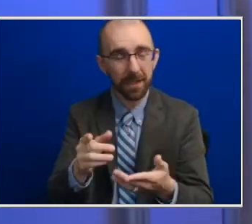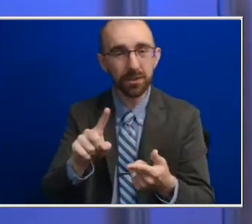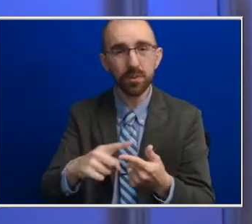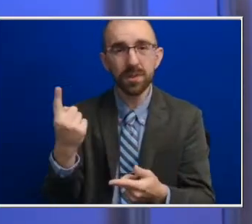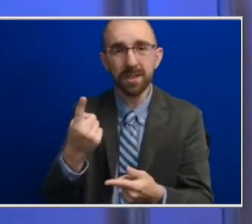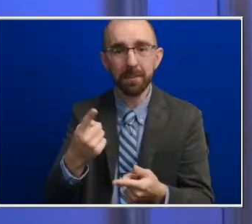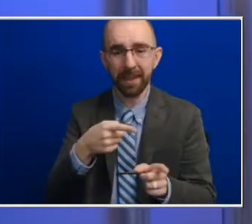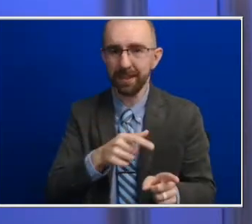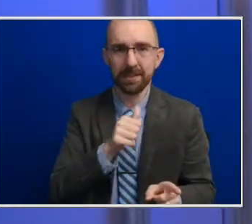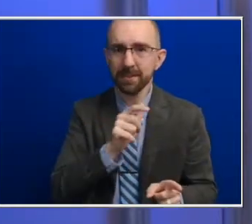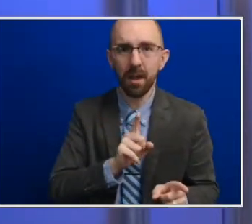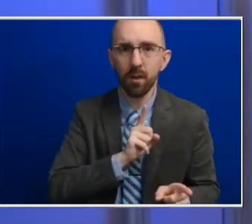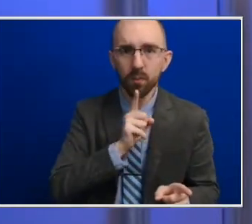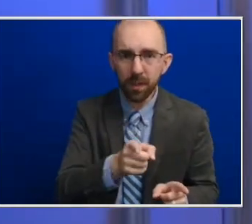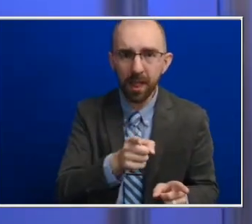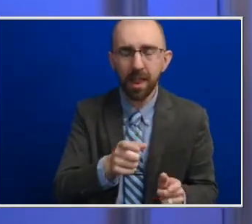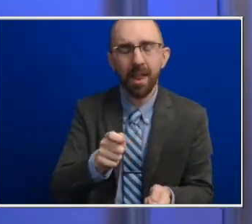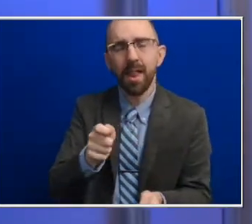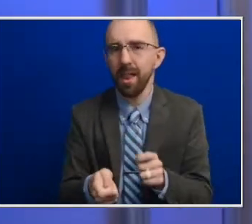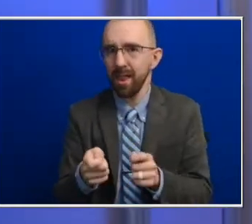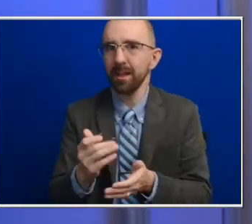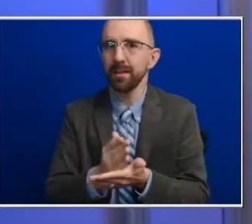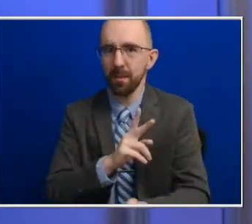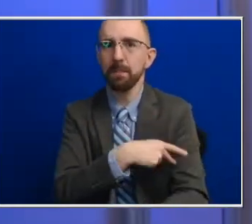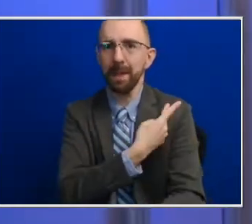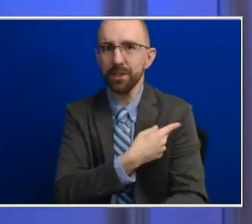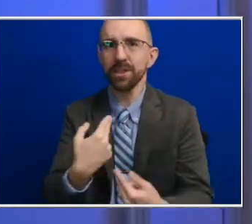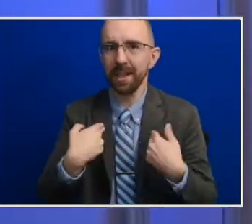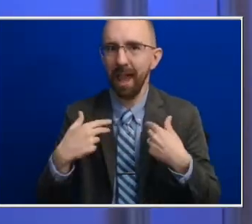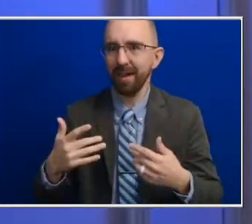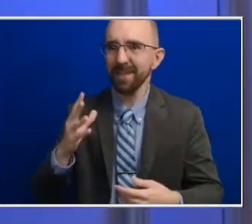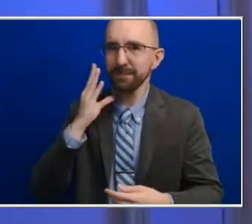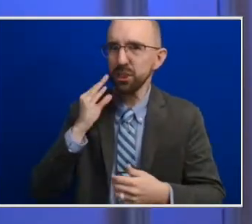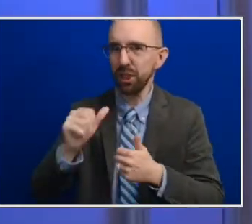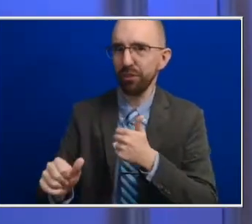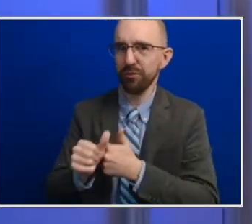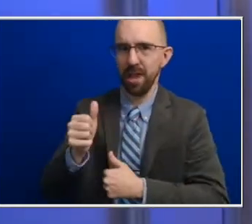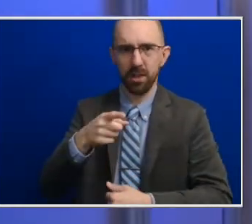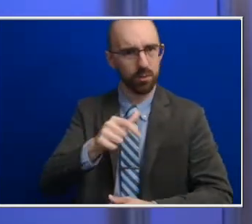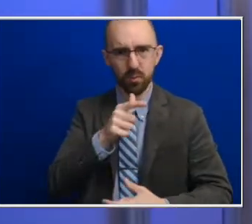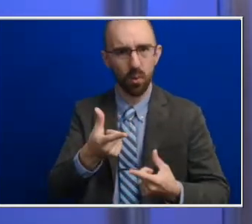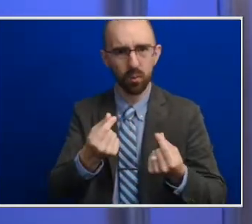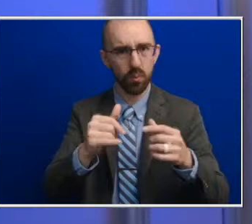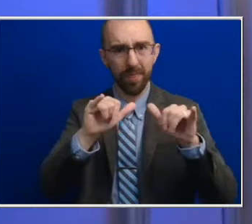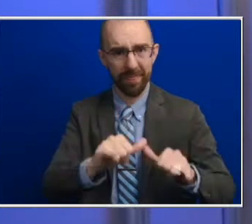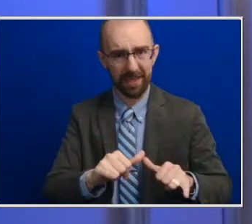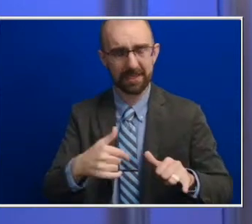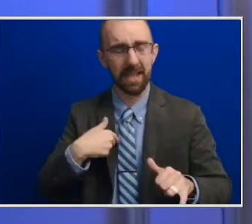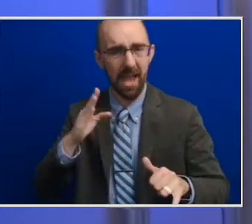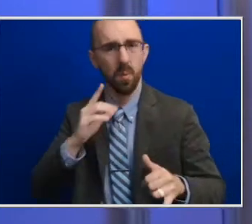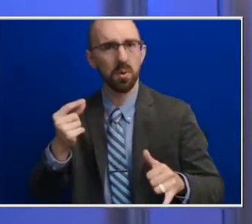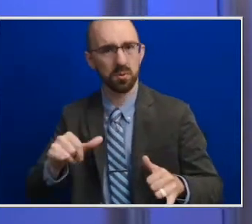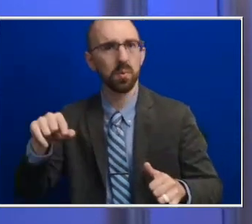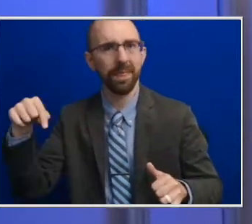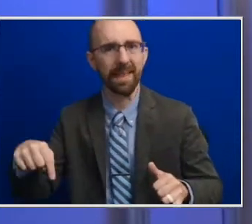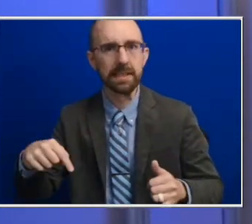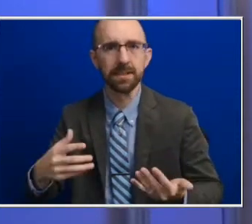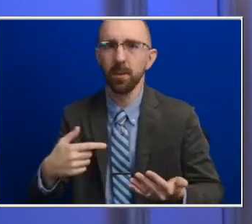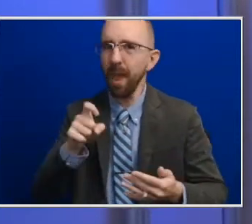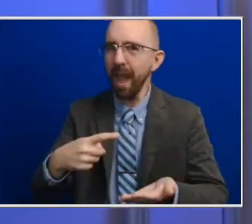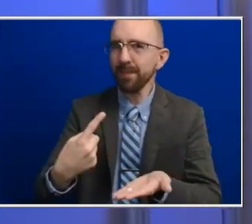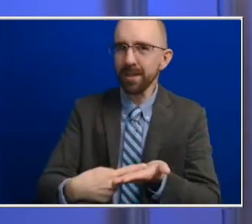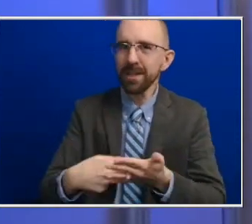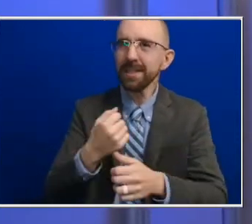was. And I've had a couple of patients where they've been threatened. If you don't do X, Y will happen. And so we have conversations about safe choices on